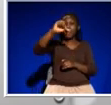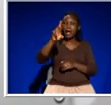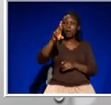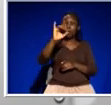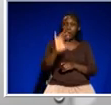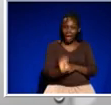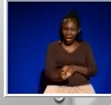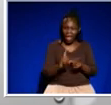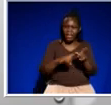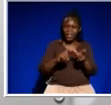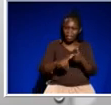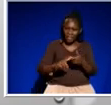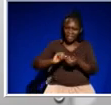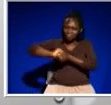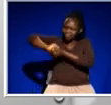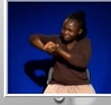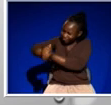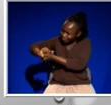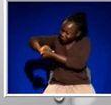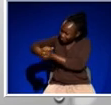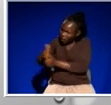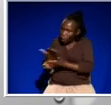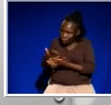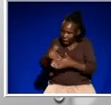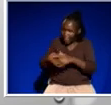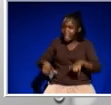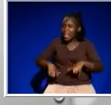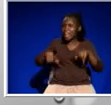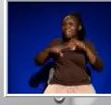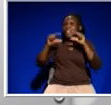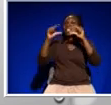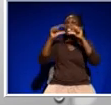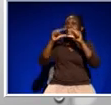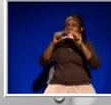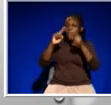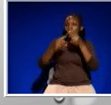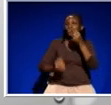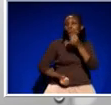then broken down in living cells to produce energy.